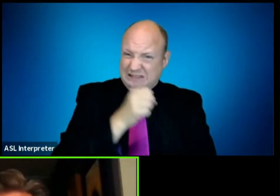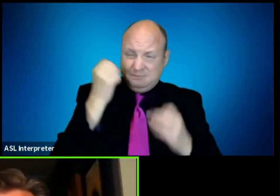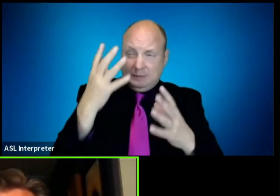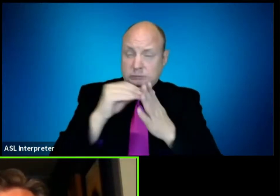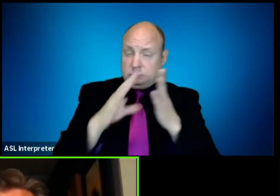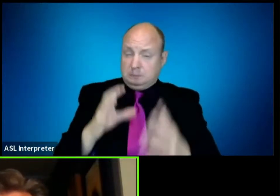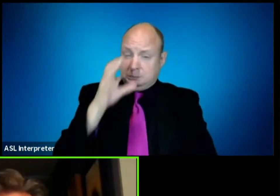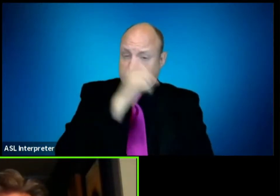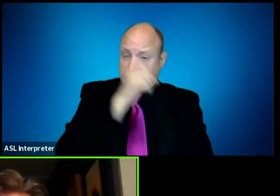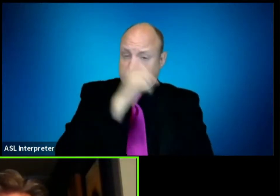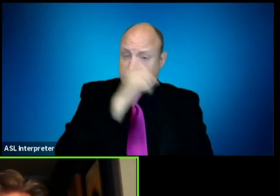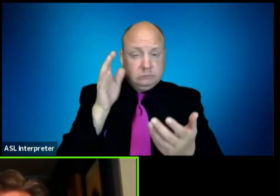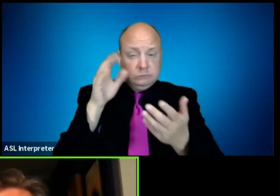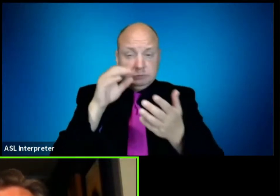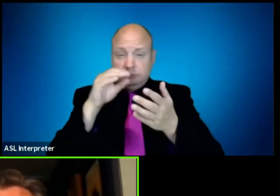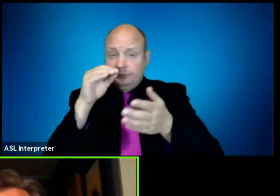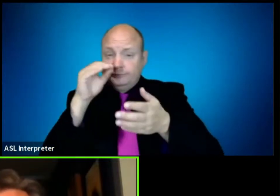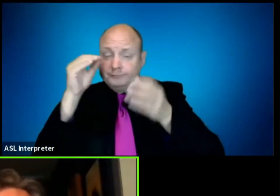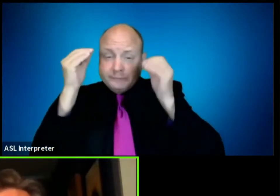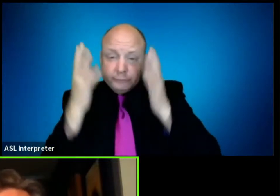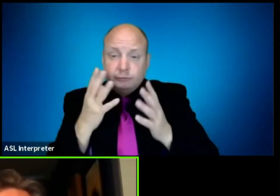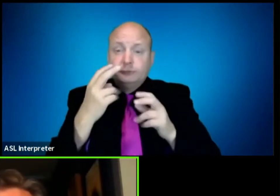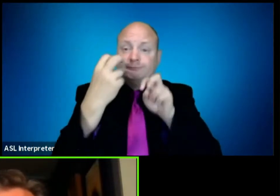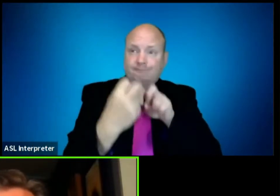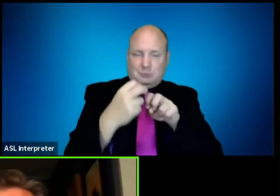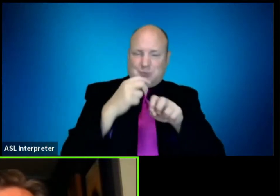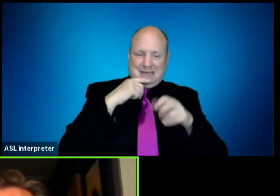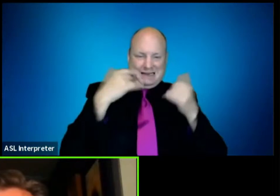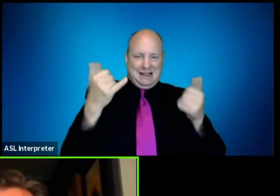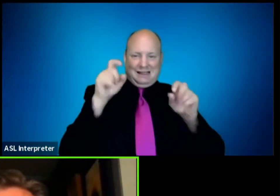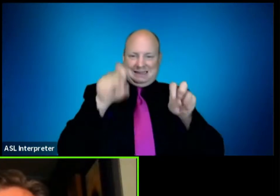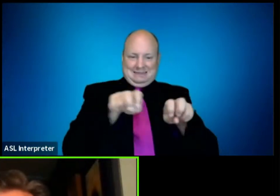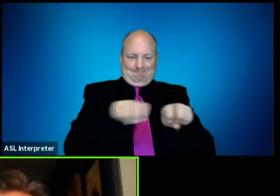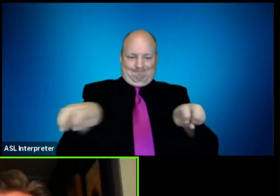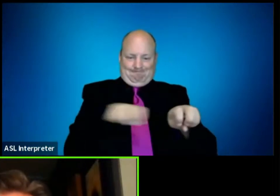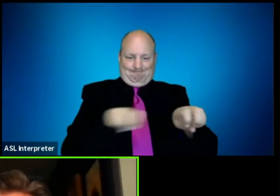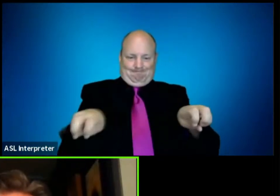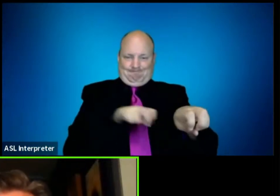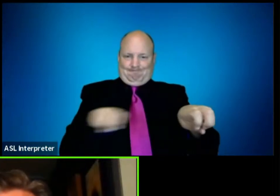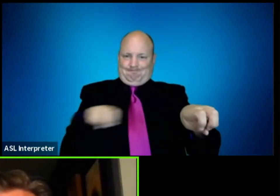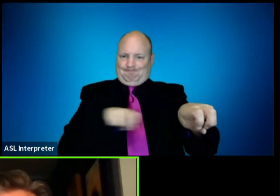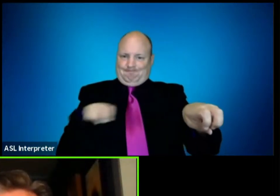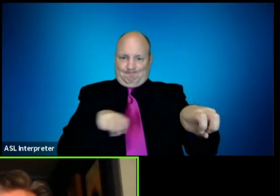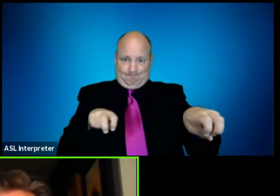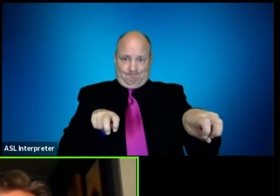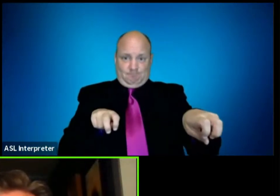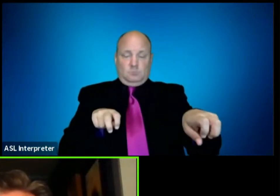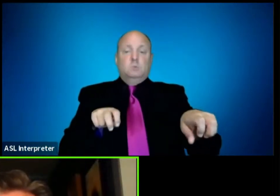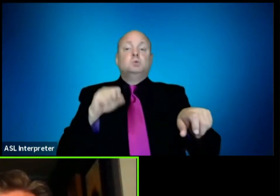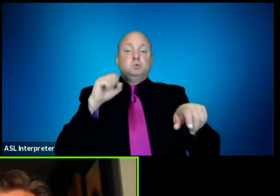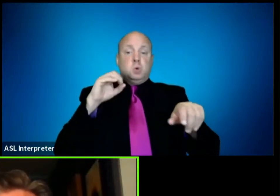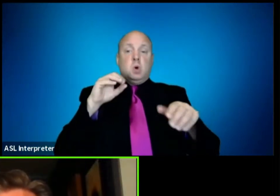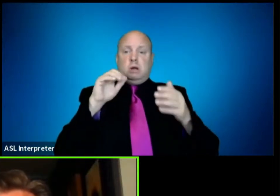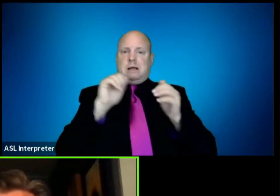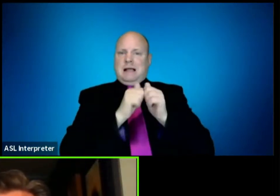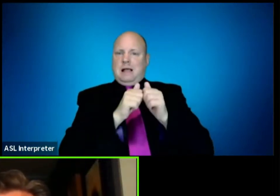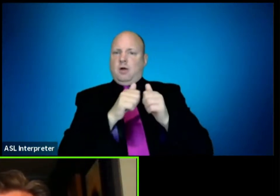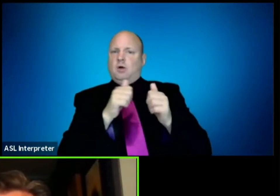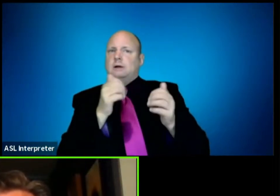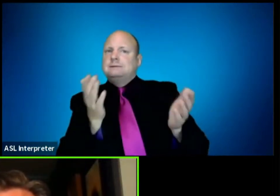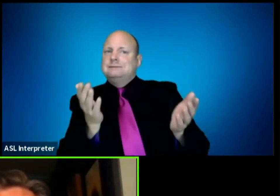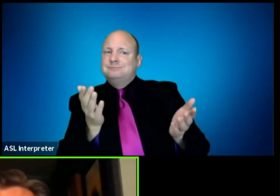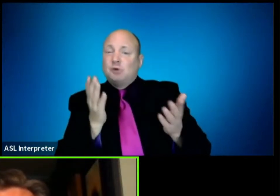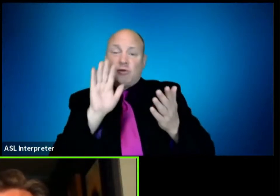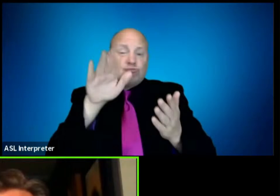and teachers while they're in school. And we know that the current recommendations to isolate at home or to quarantine if you're exposed can be